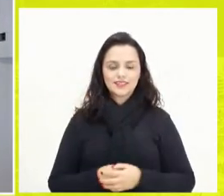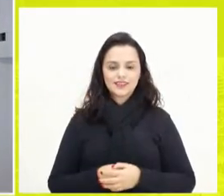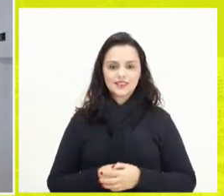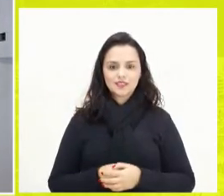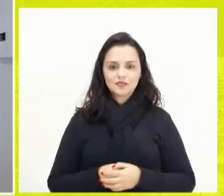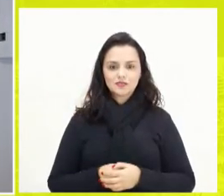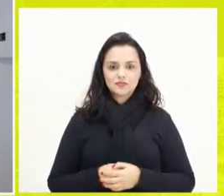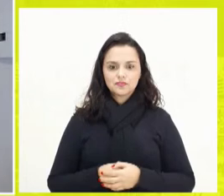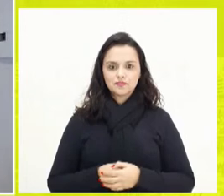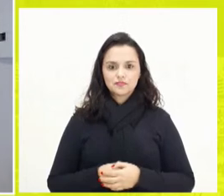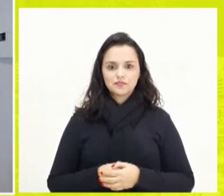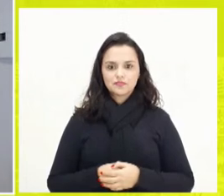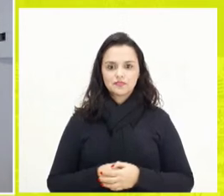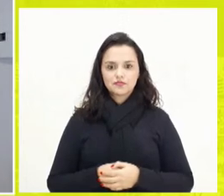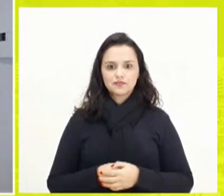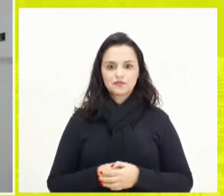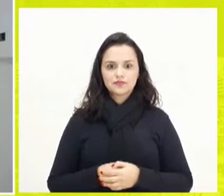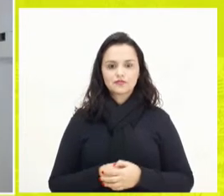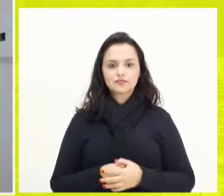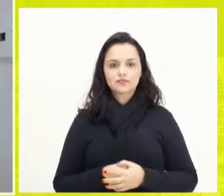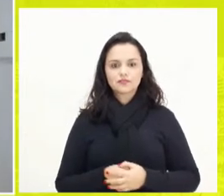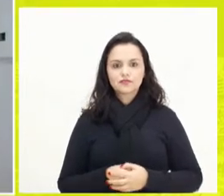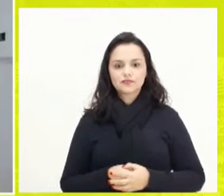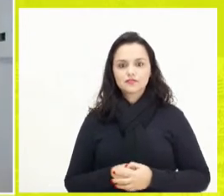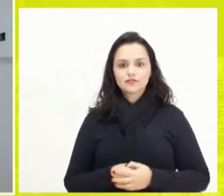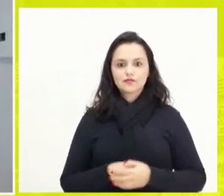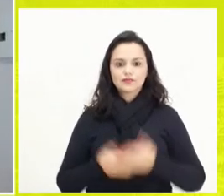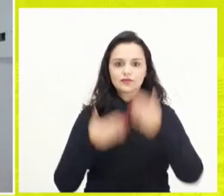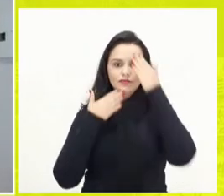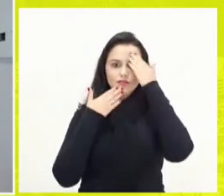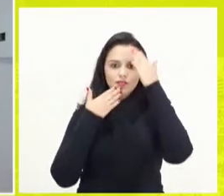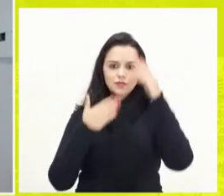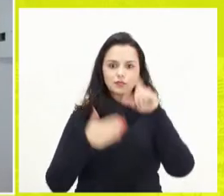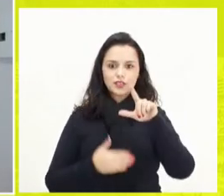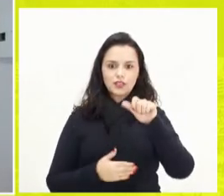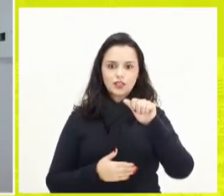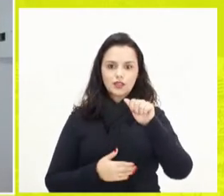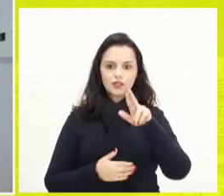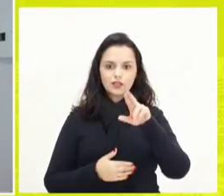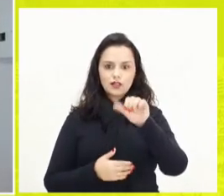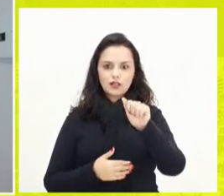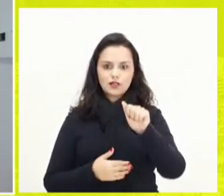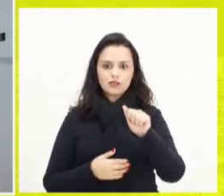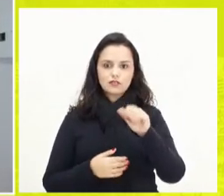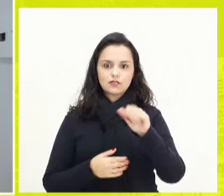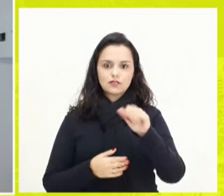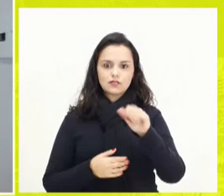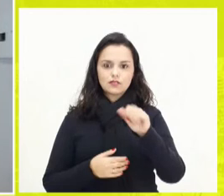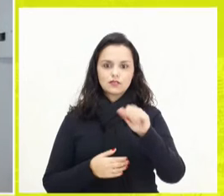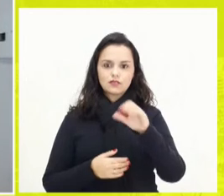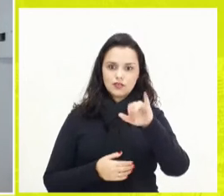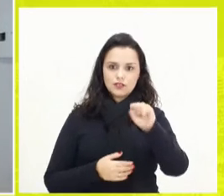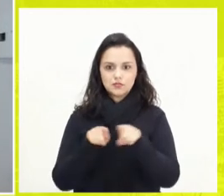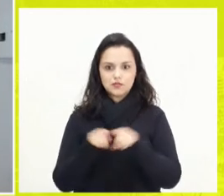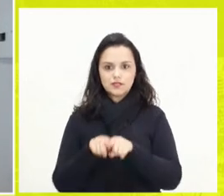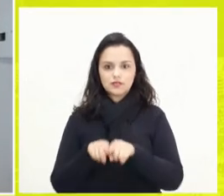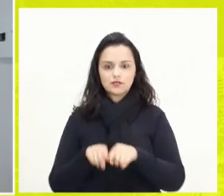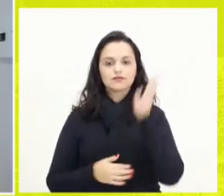well it's important to to be aware of that well well thank you for your contribution